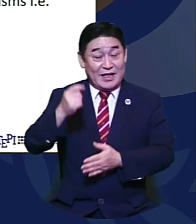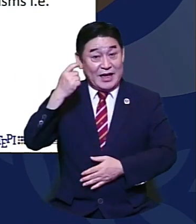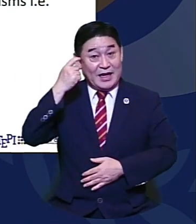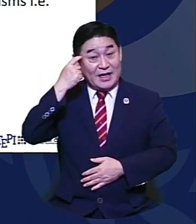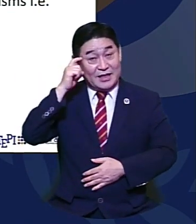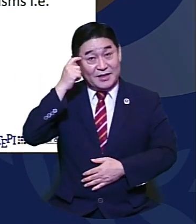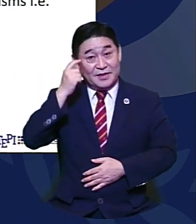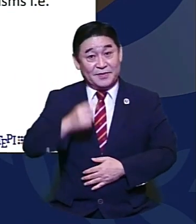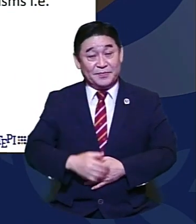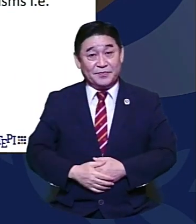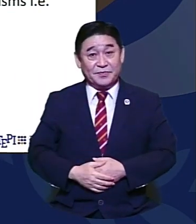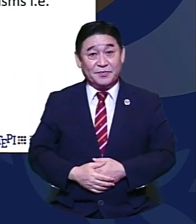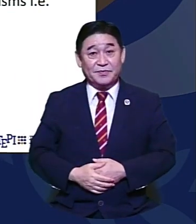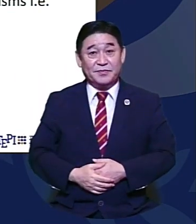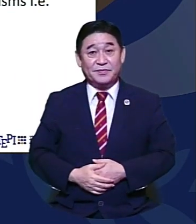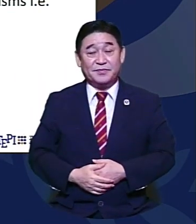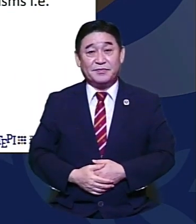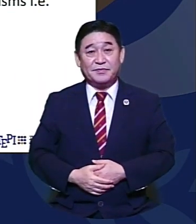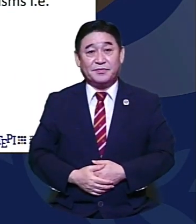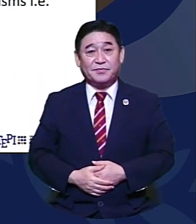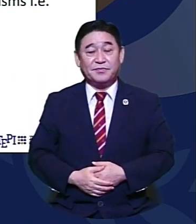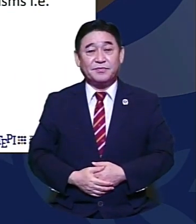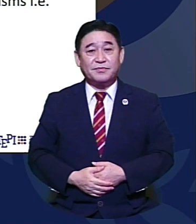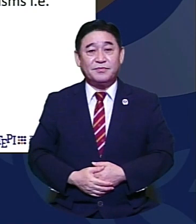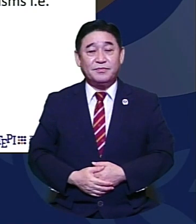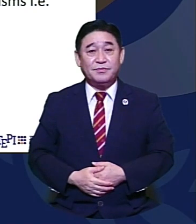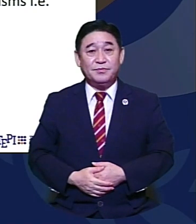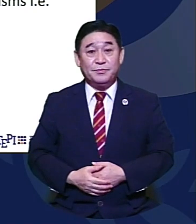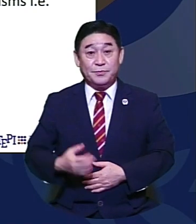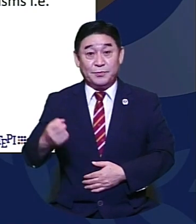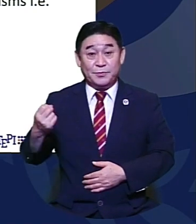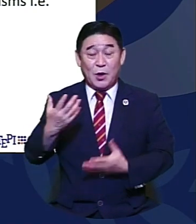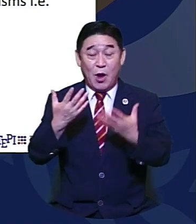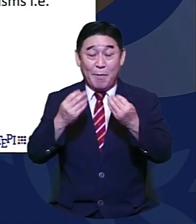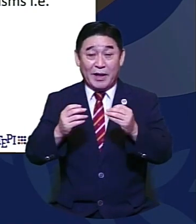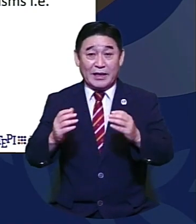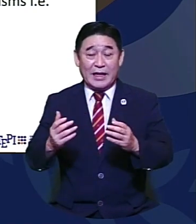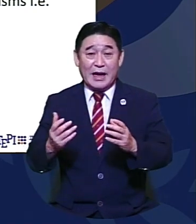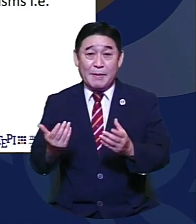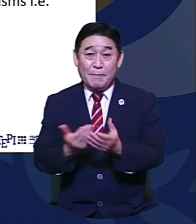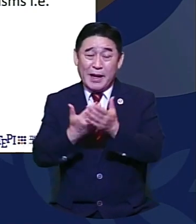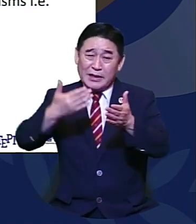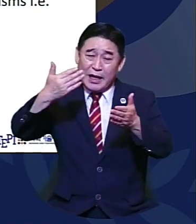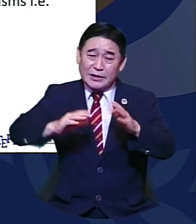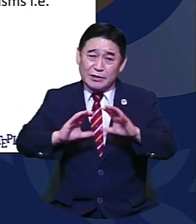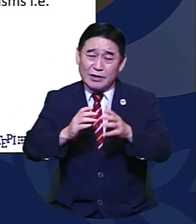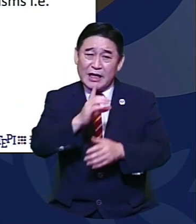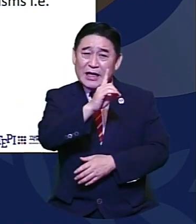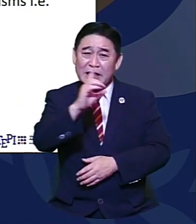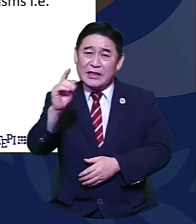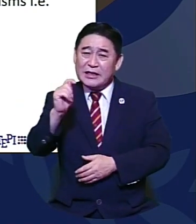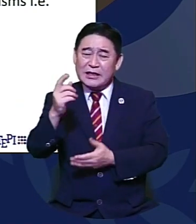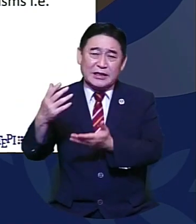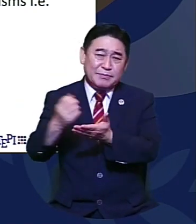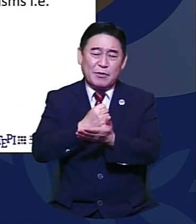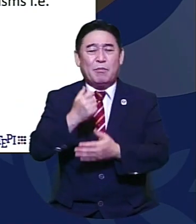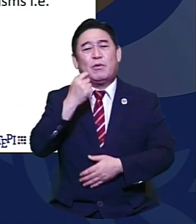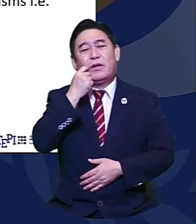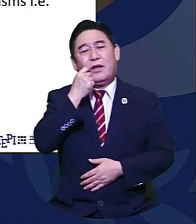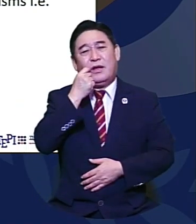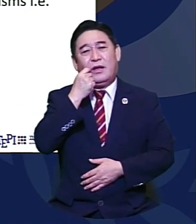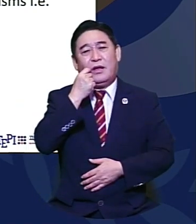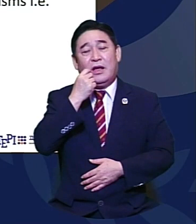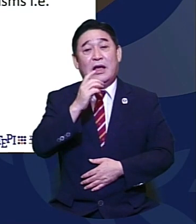And also, many developing countries, they are not able to collect the data. The data is very important to get a